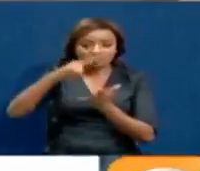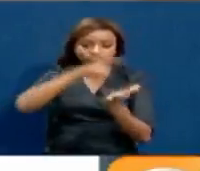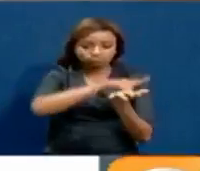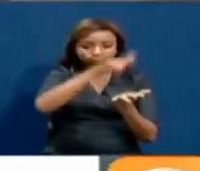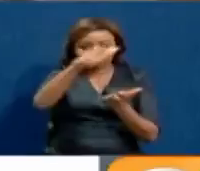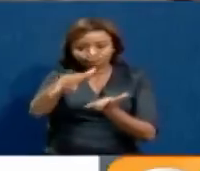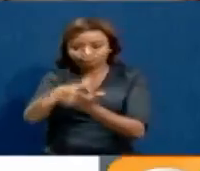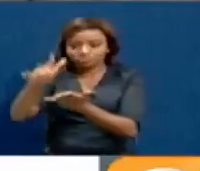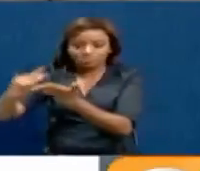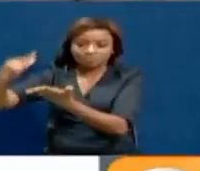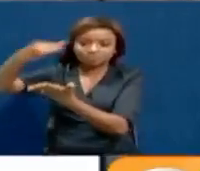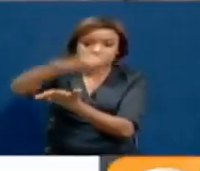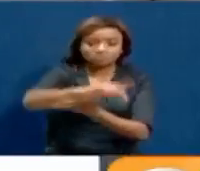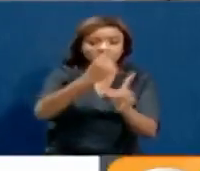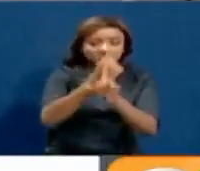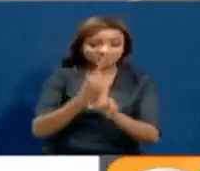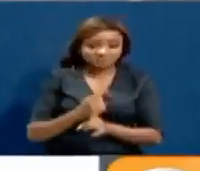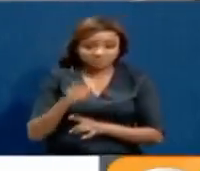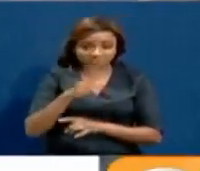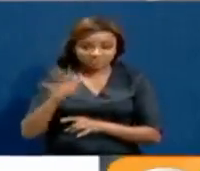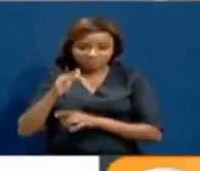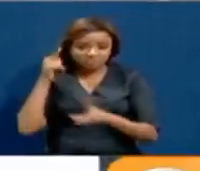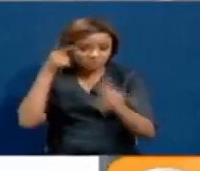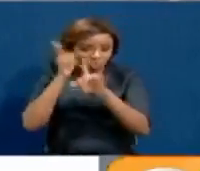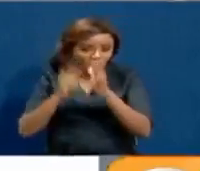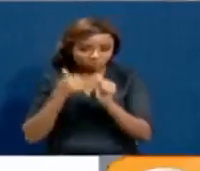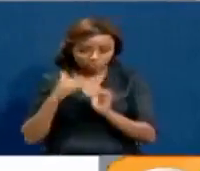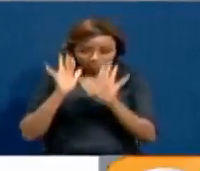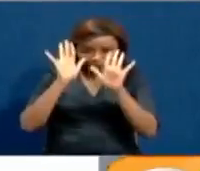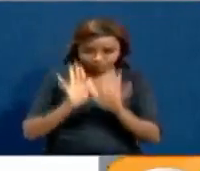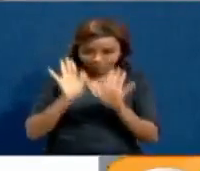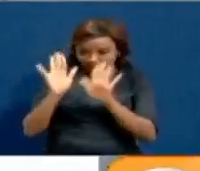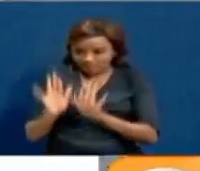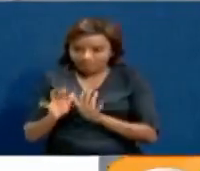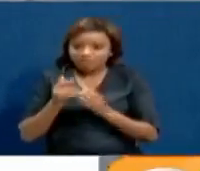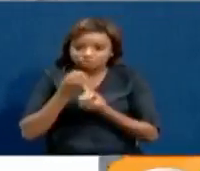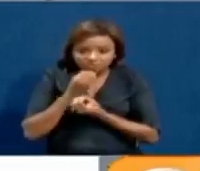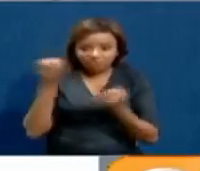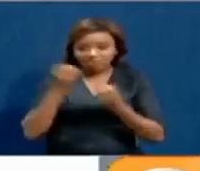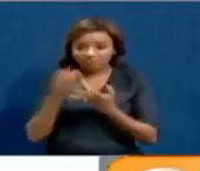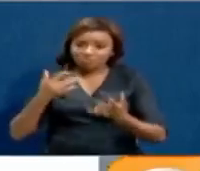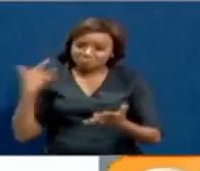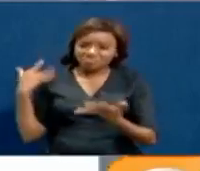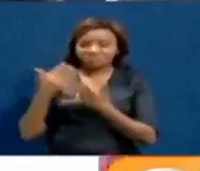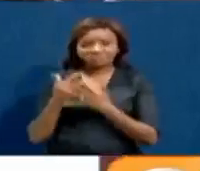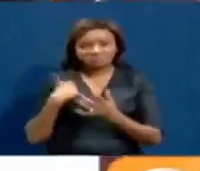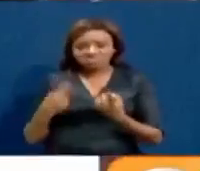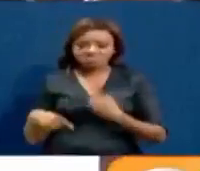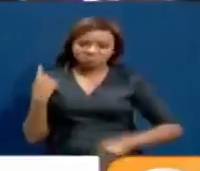Michigan, Wisconsin, and Pennsylvania in a last-ditch effort to save states that he won 4 years ago.